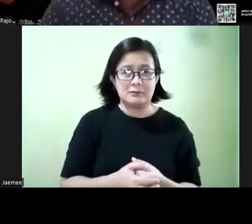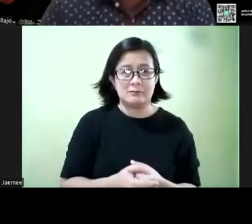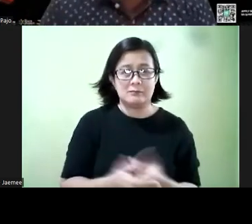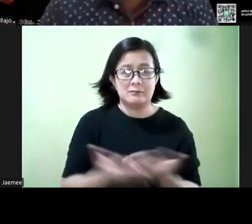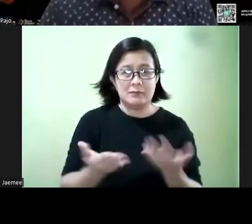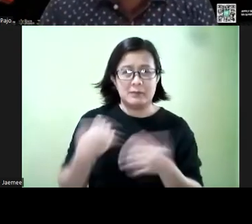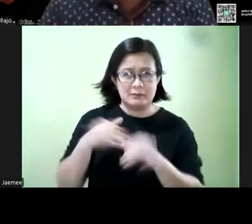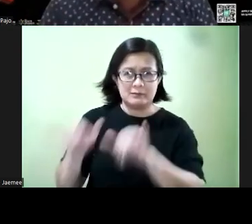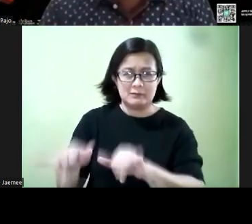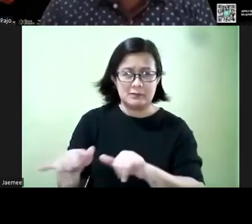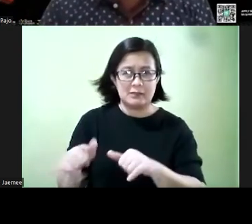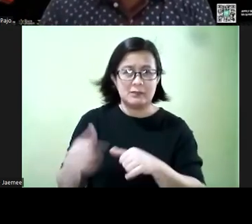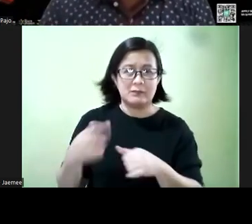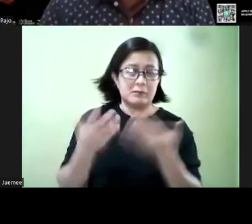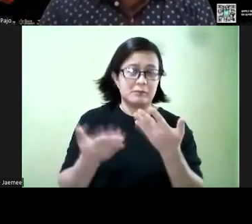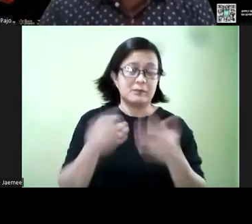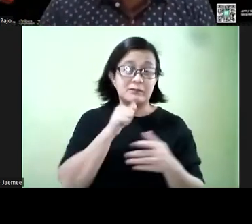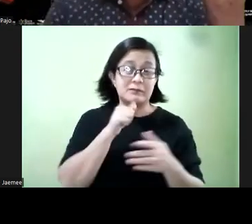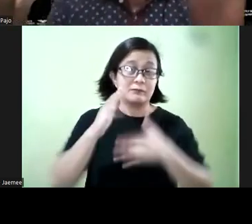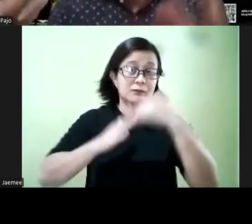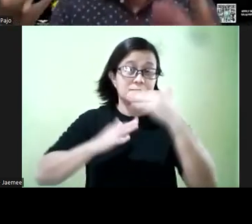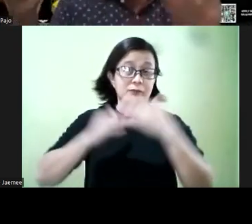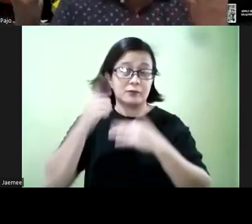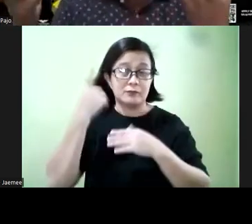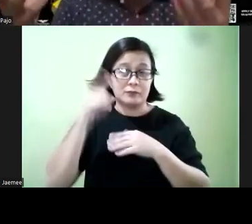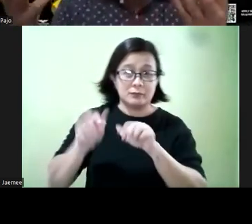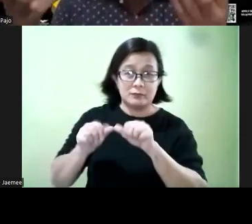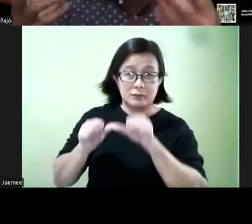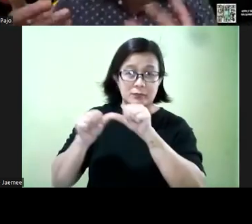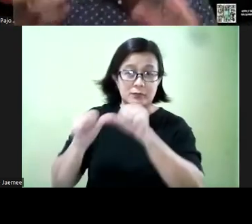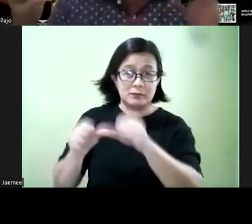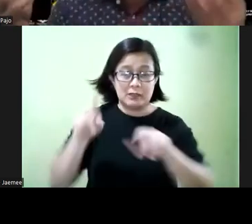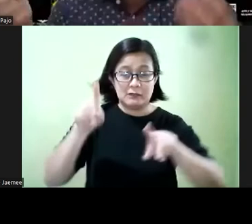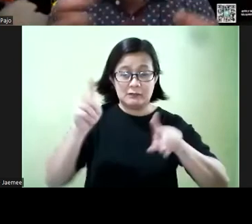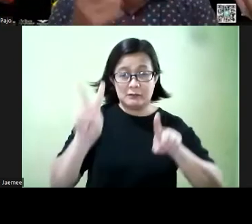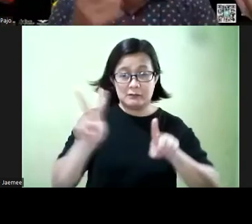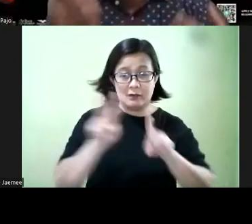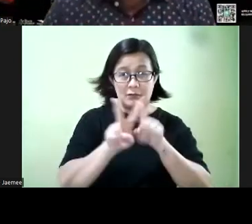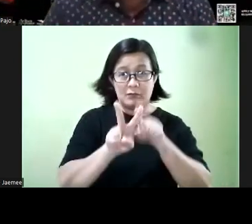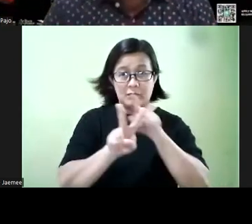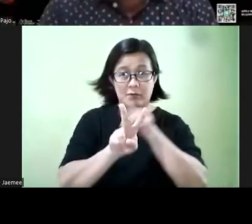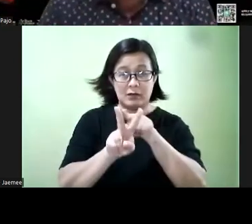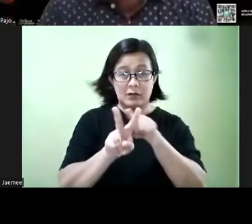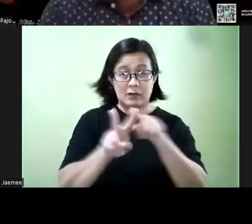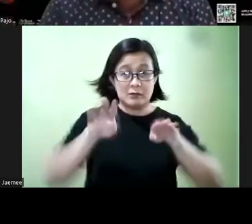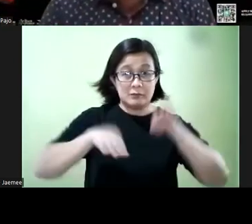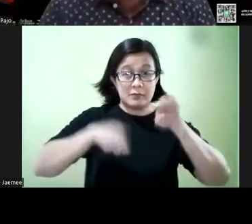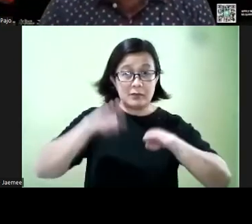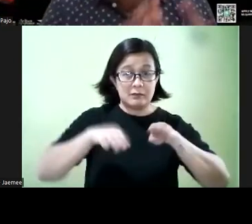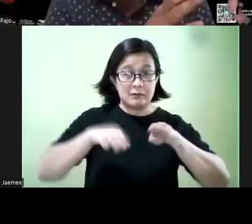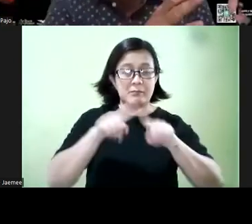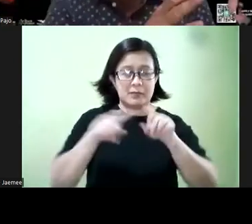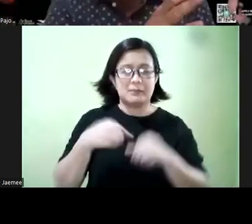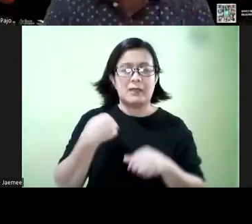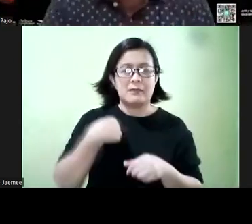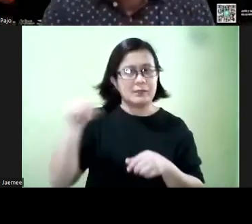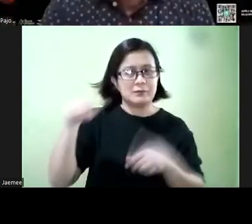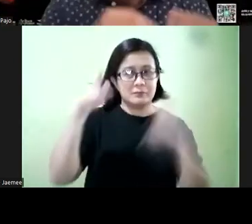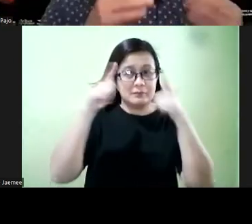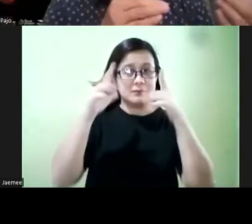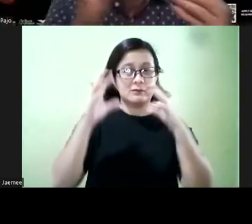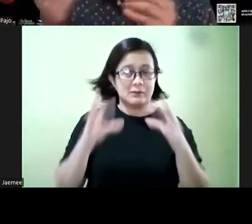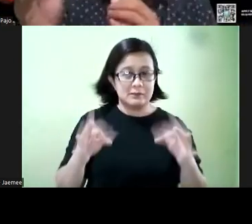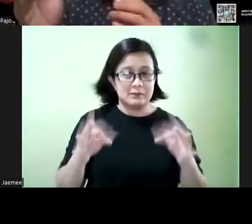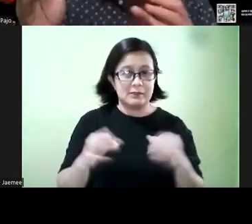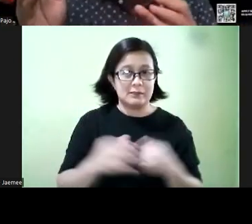becomes uncomfortable for you to maintain the two, right? And then you have to make a choice. But if that's you and you'd rather be